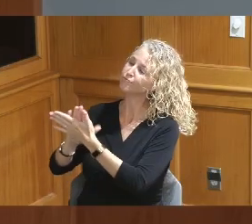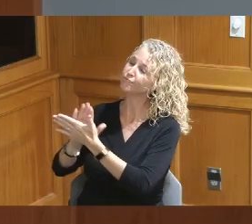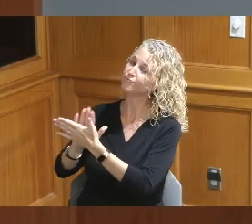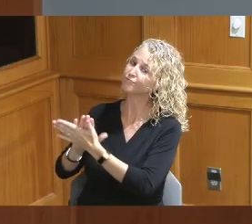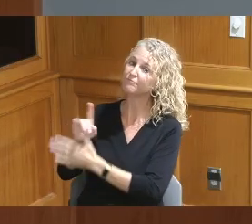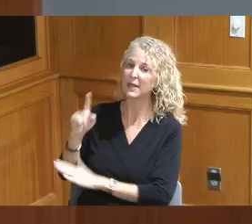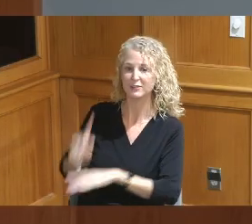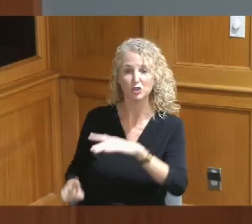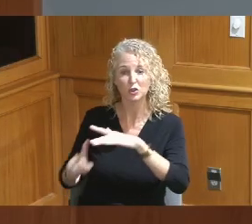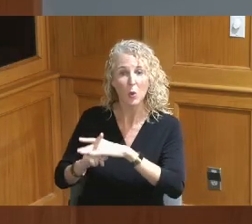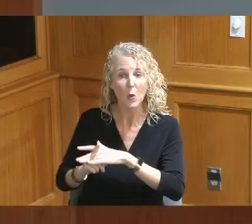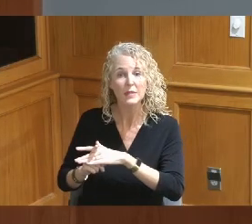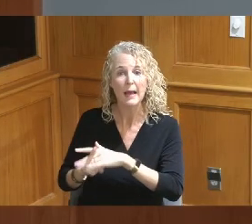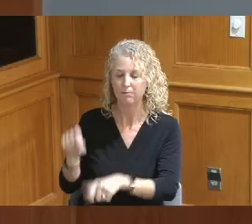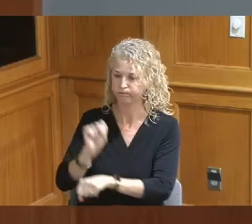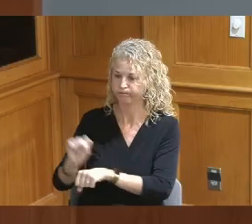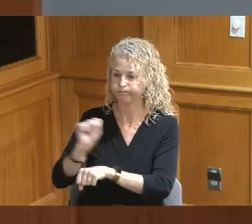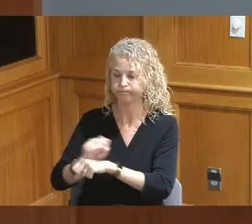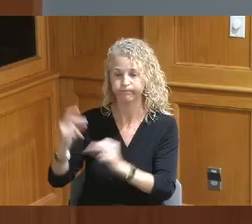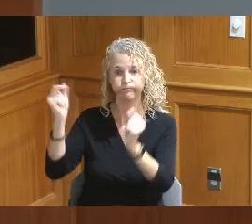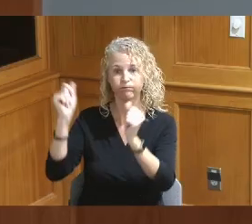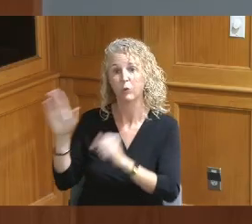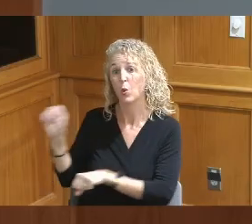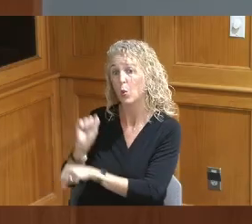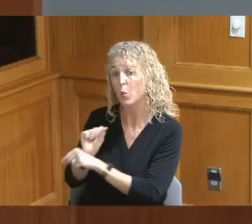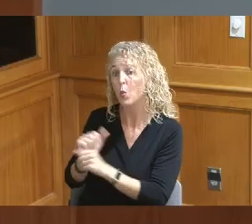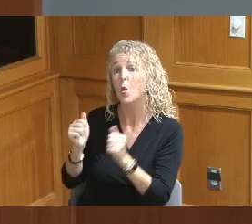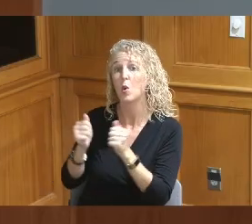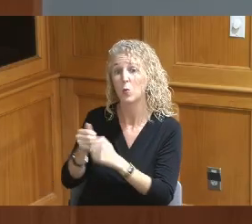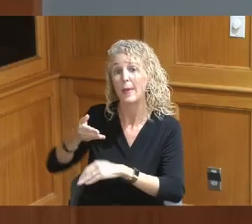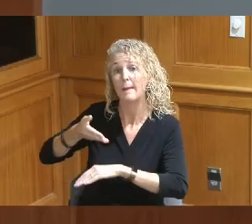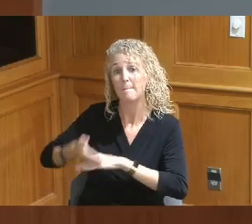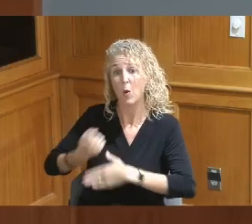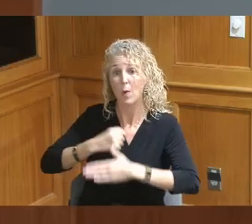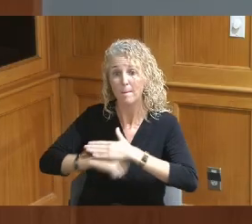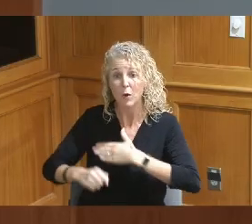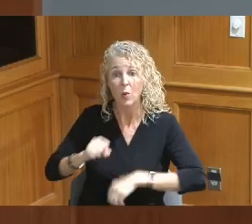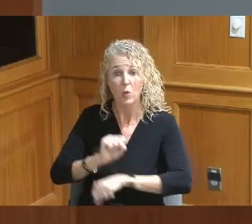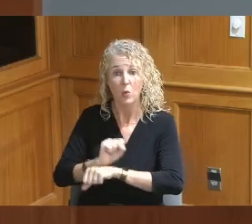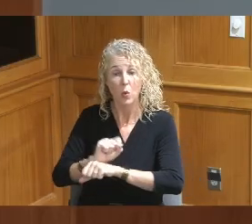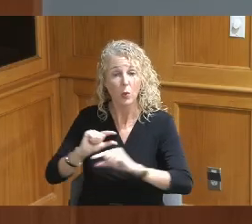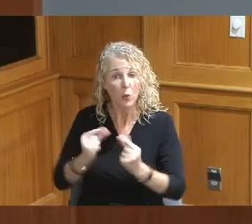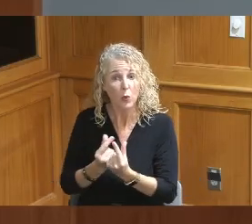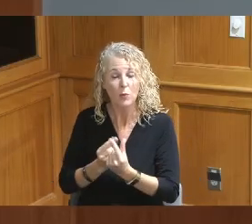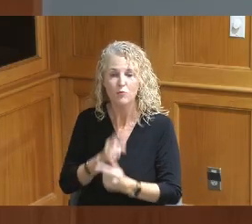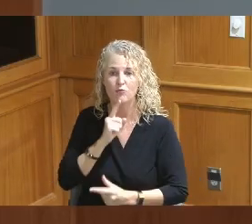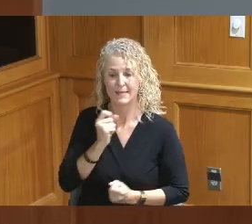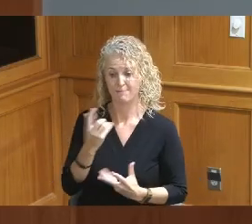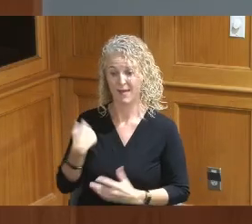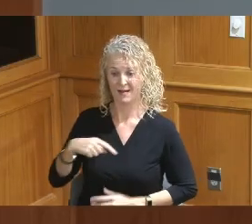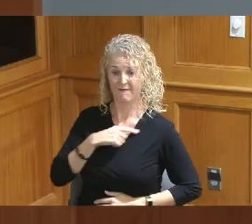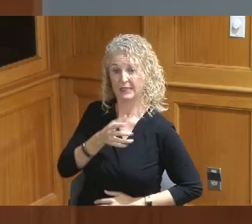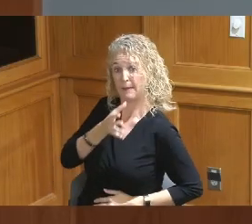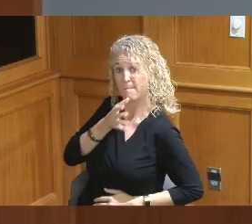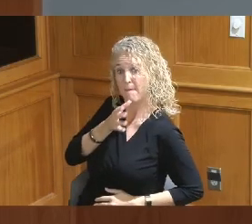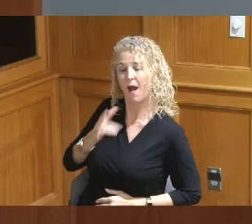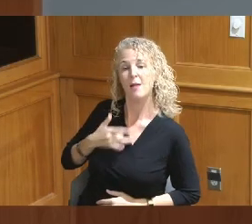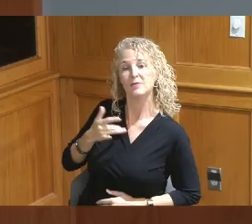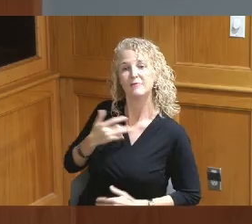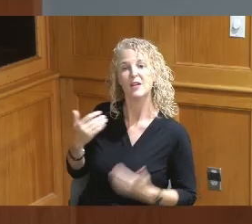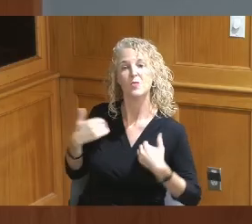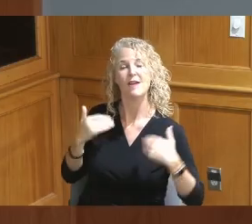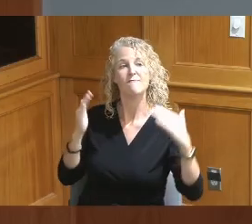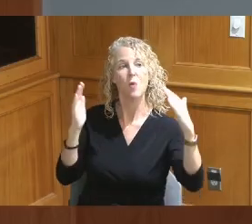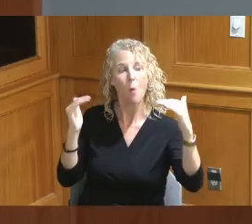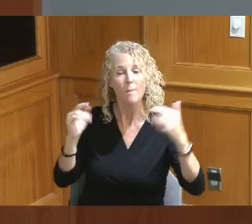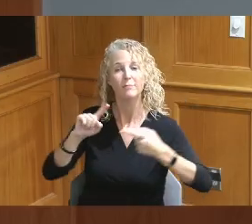but shows up and gets to work. Her work with the postpartum group has given so many of us moms hope, friendship,